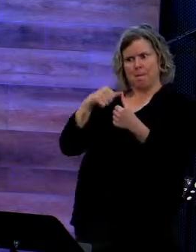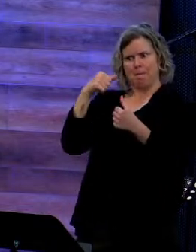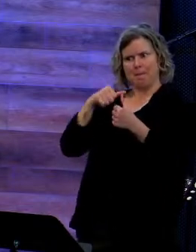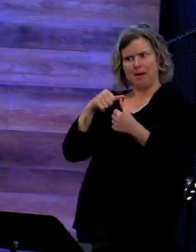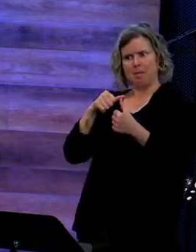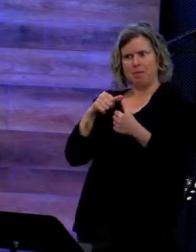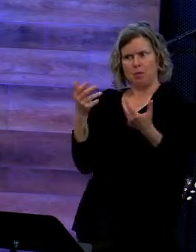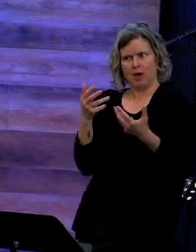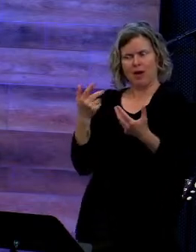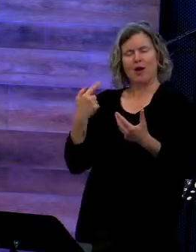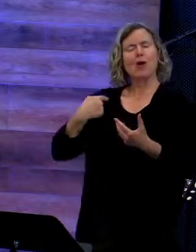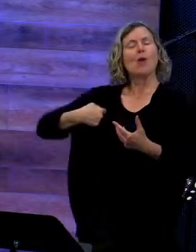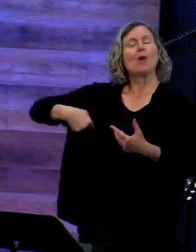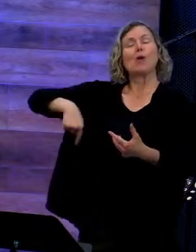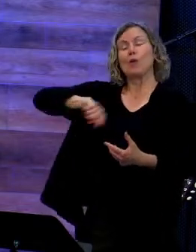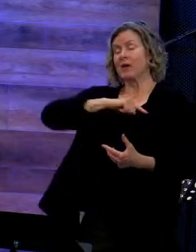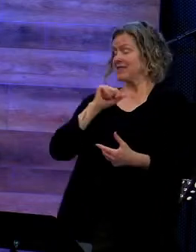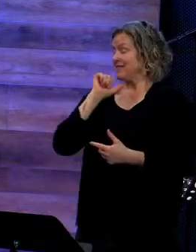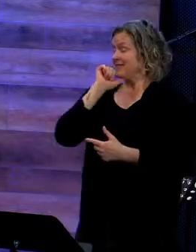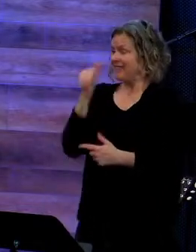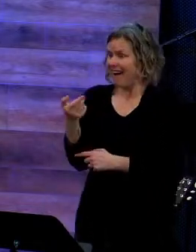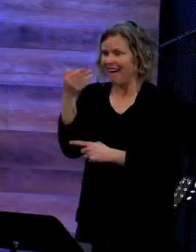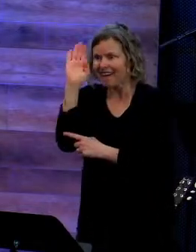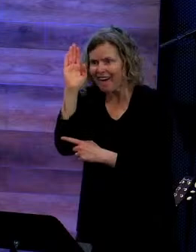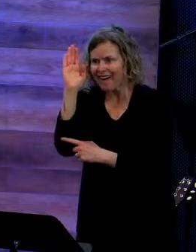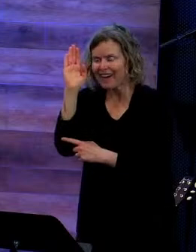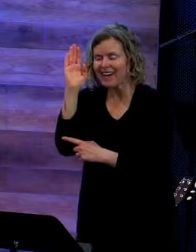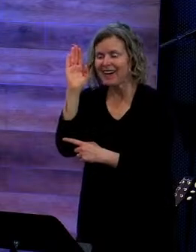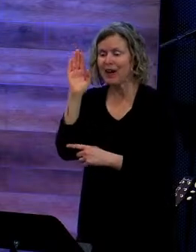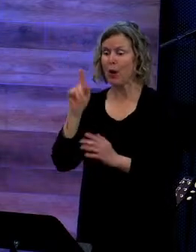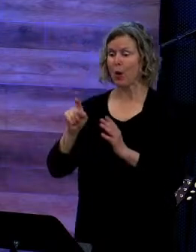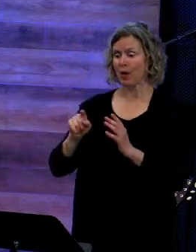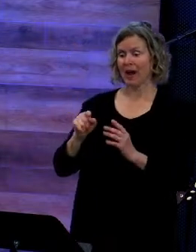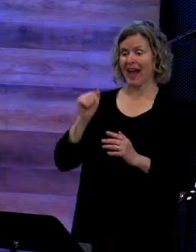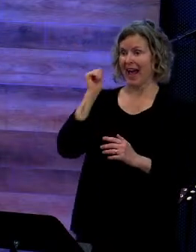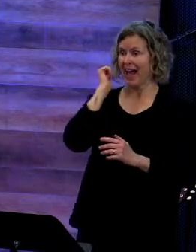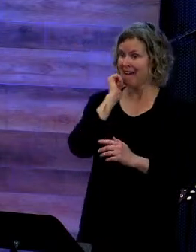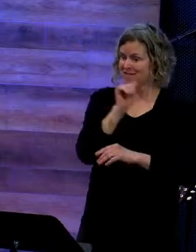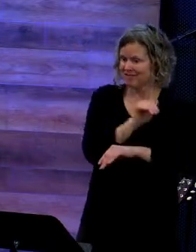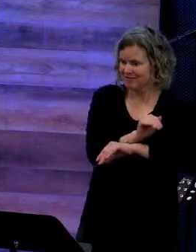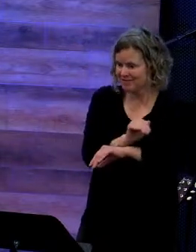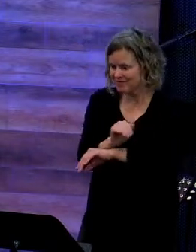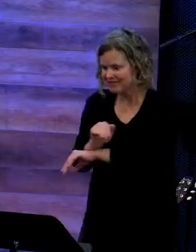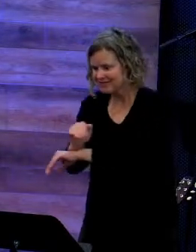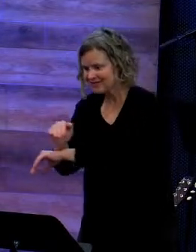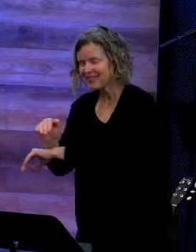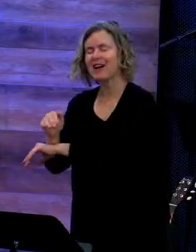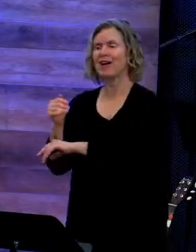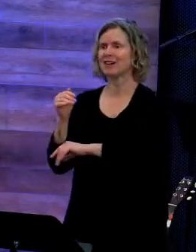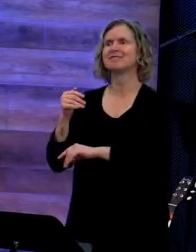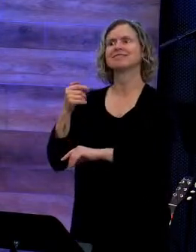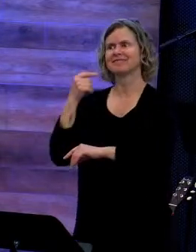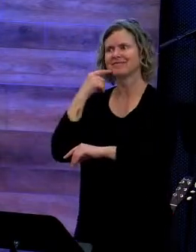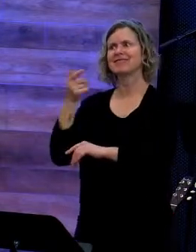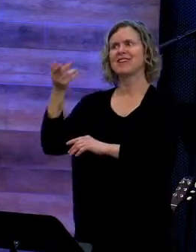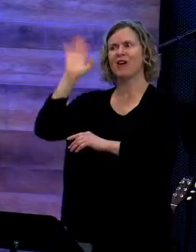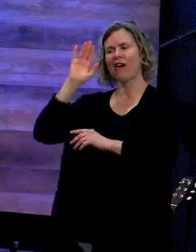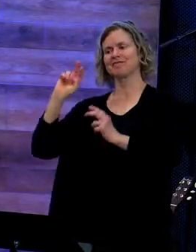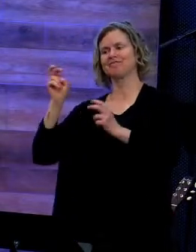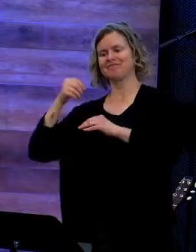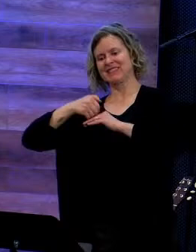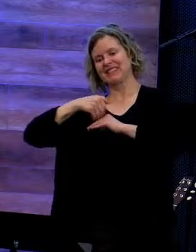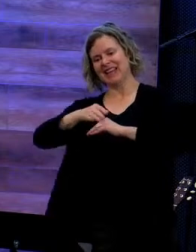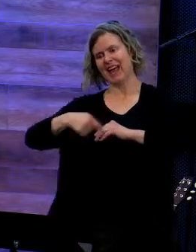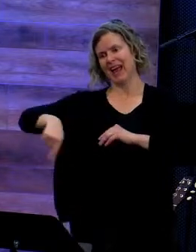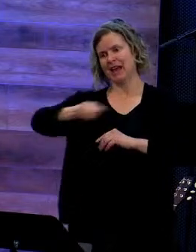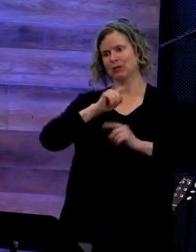God sends us to bed like patients with a sickness. The sickness is a chronic tendency to think we are in control